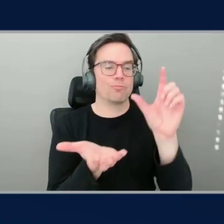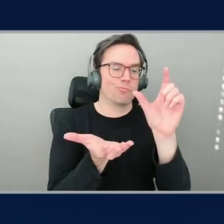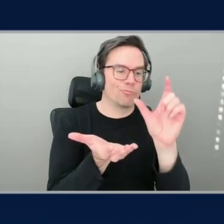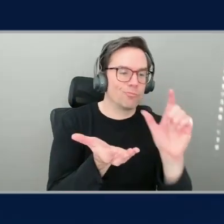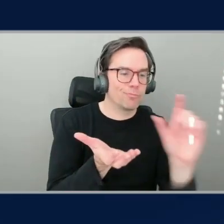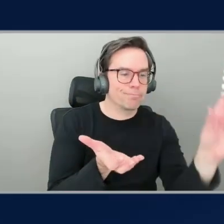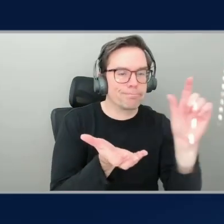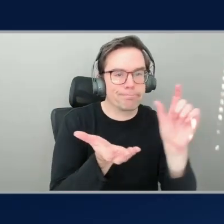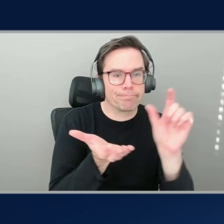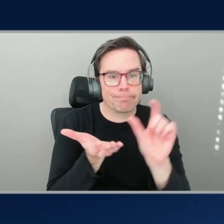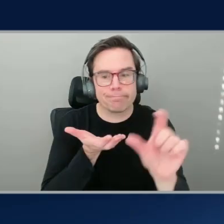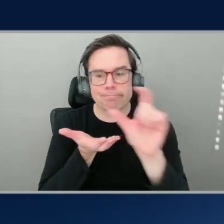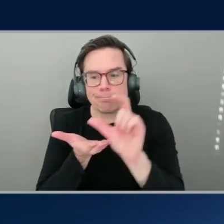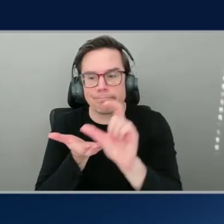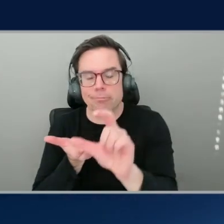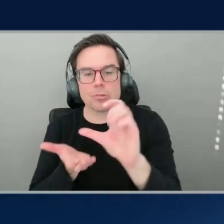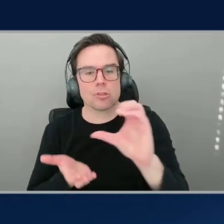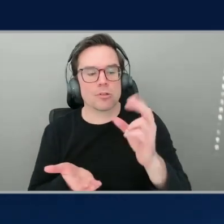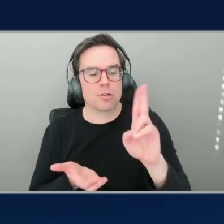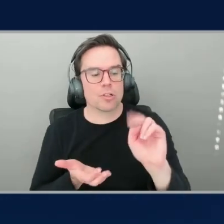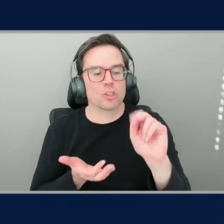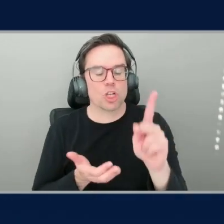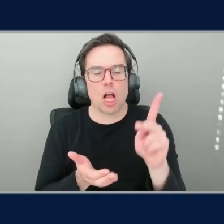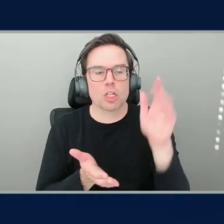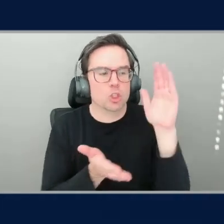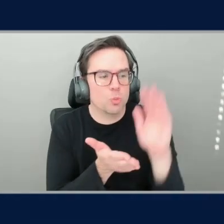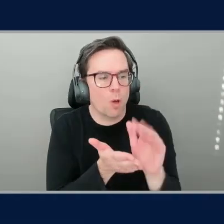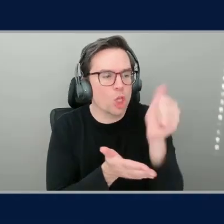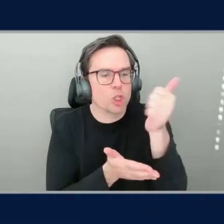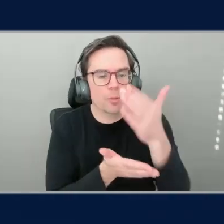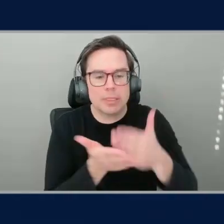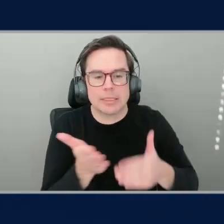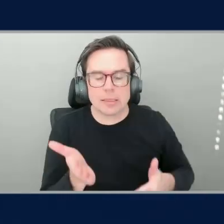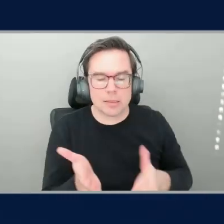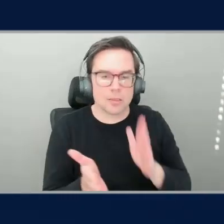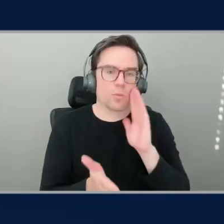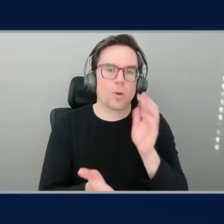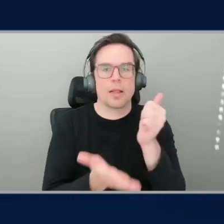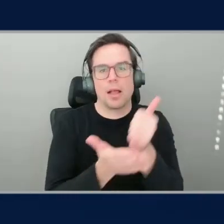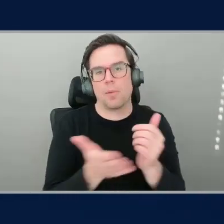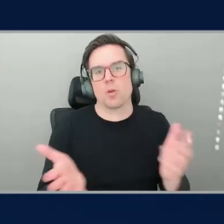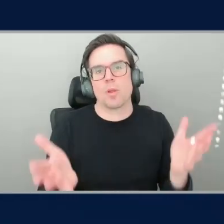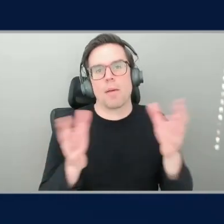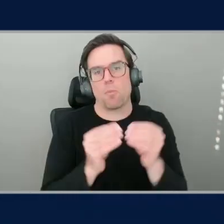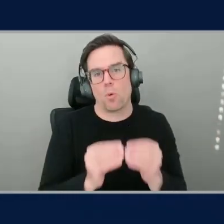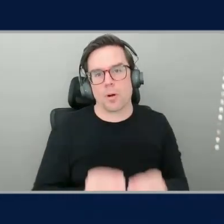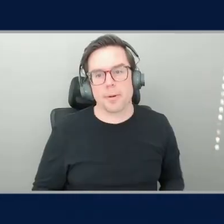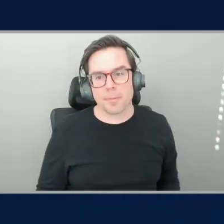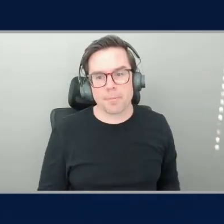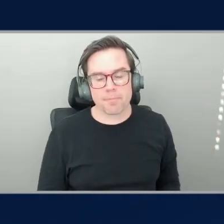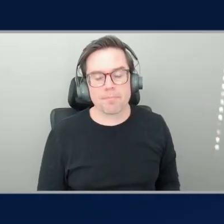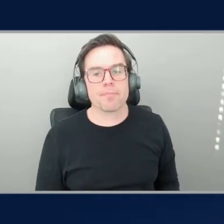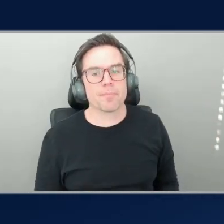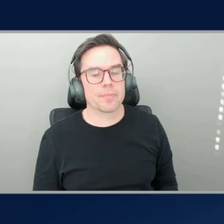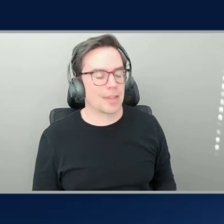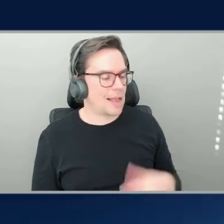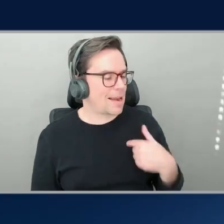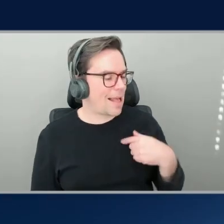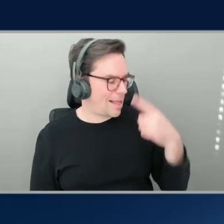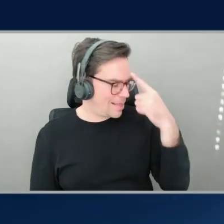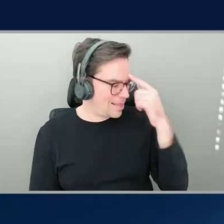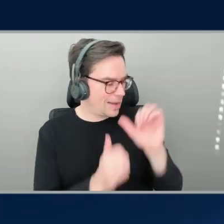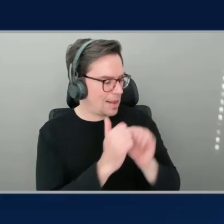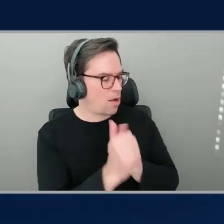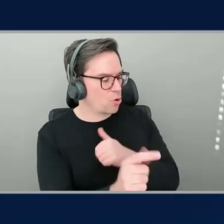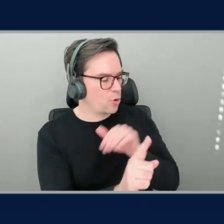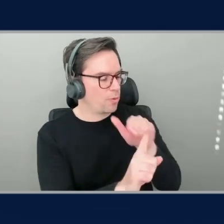circle of learning that Massimo has. Circle of life. Yes. I see. And I imagine the way you're prompting the LLM is getting,